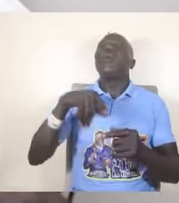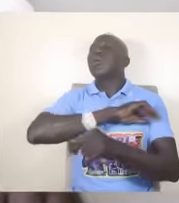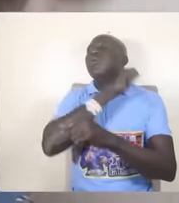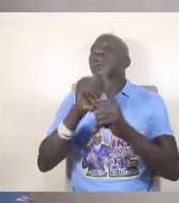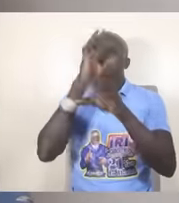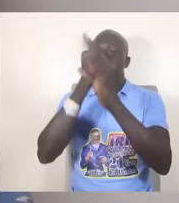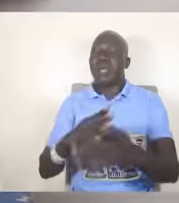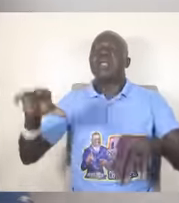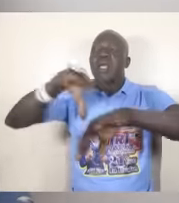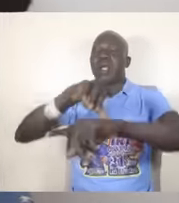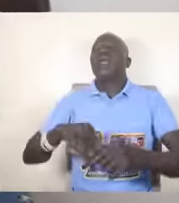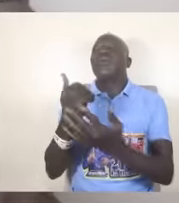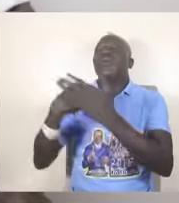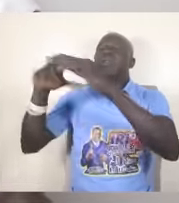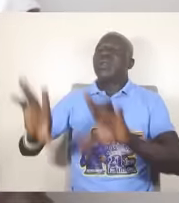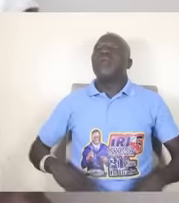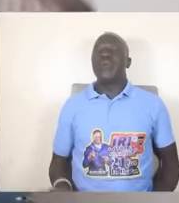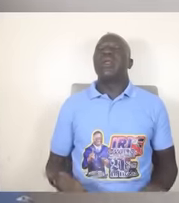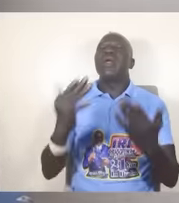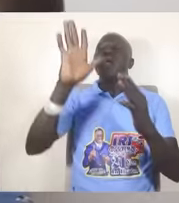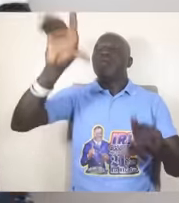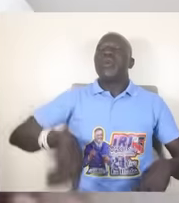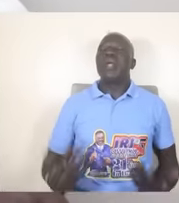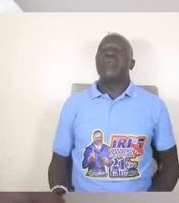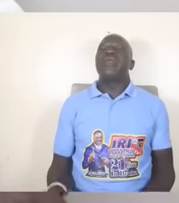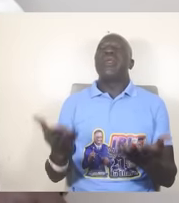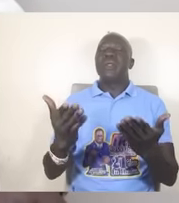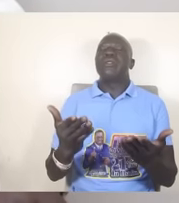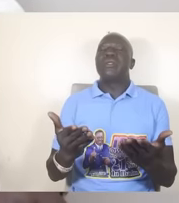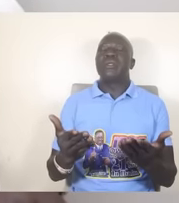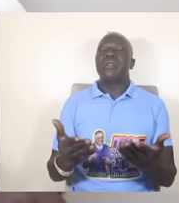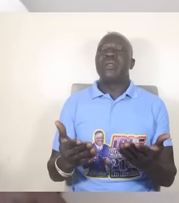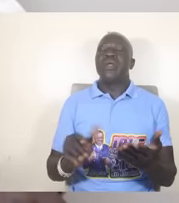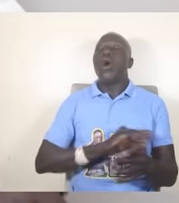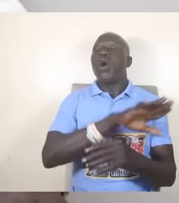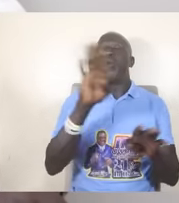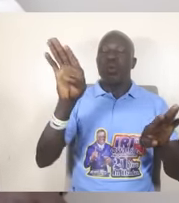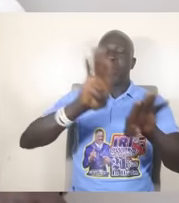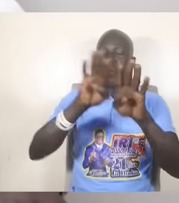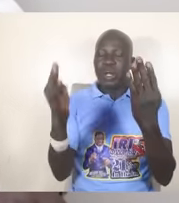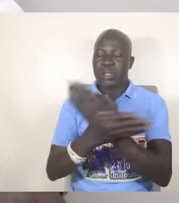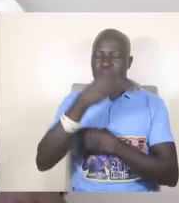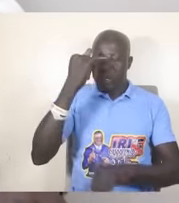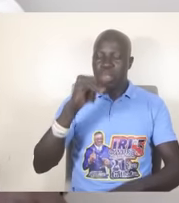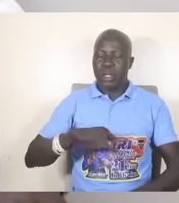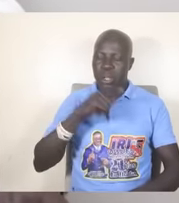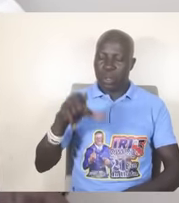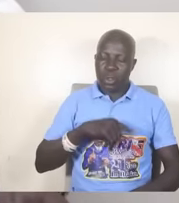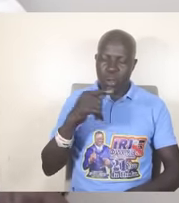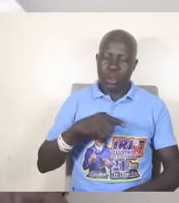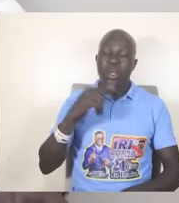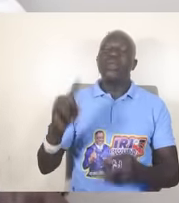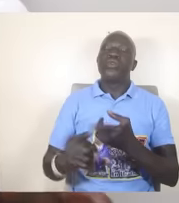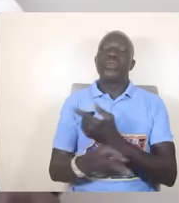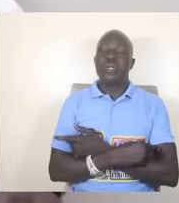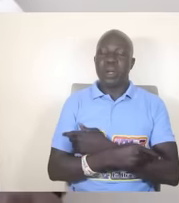your own. I am at the Amen. I am at the day. Amen. Churches, what do you want? All the people in Lagos.